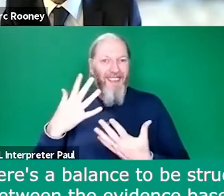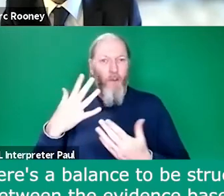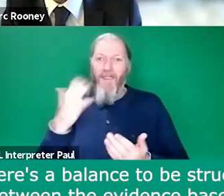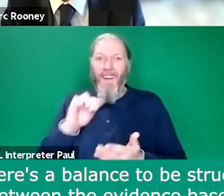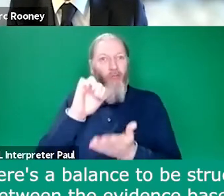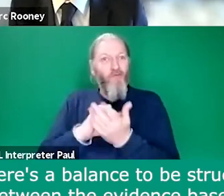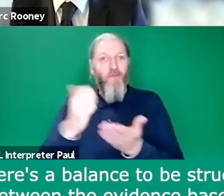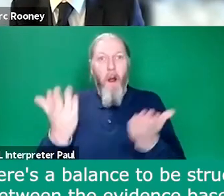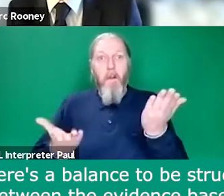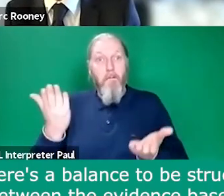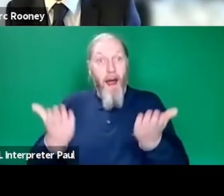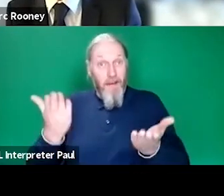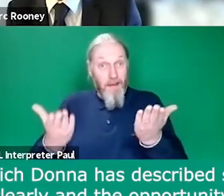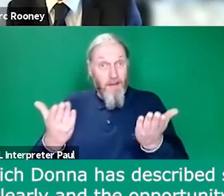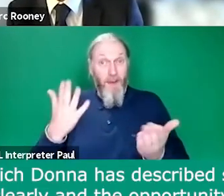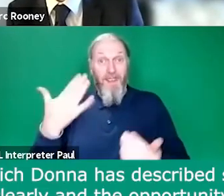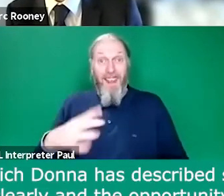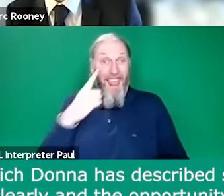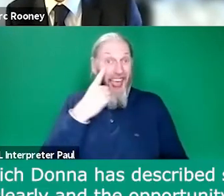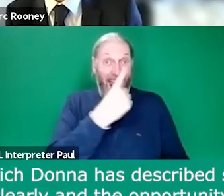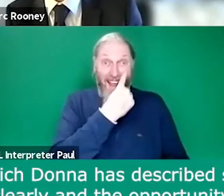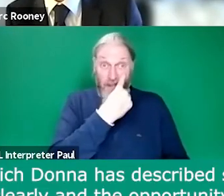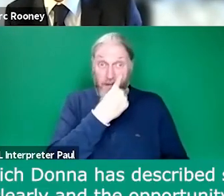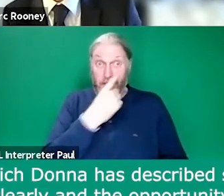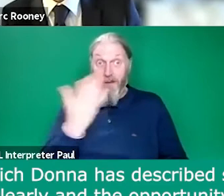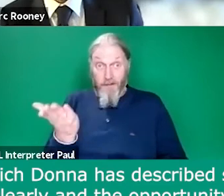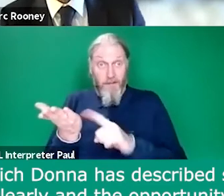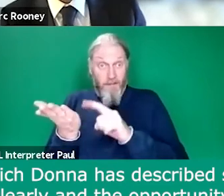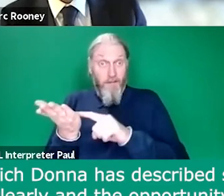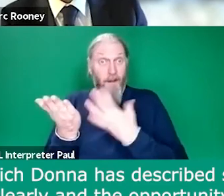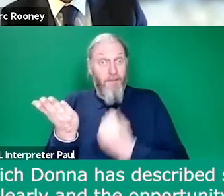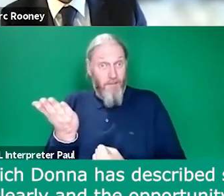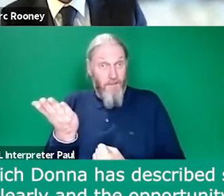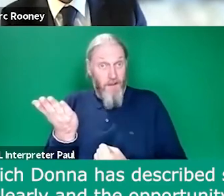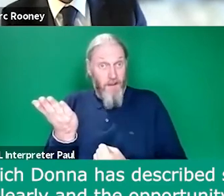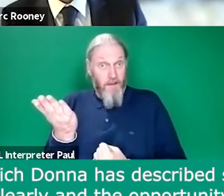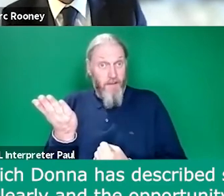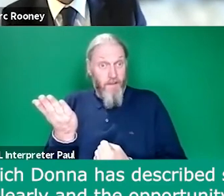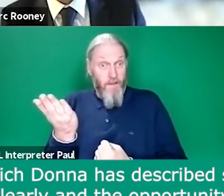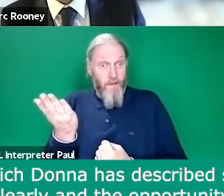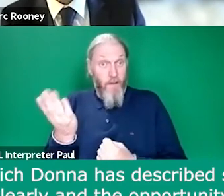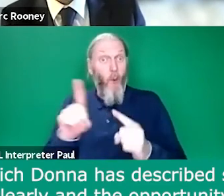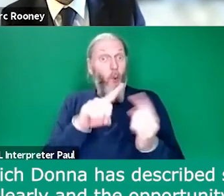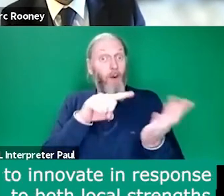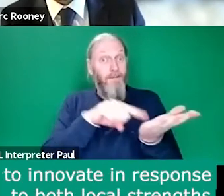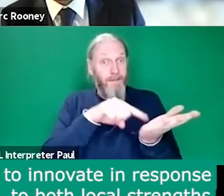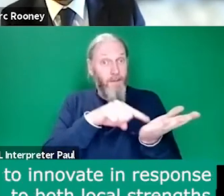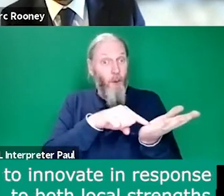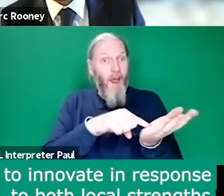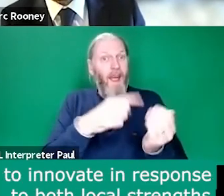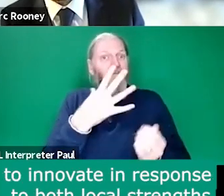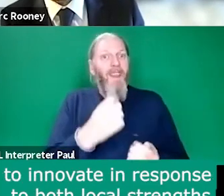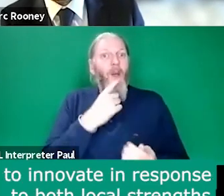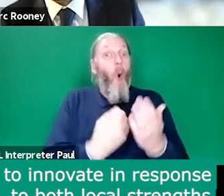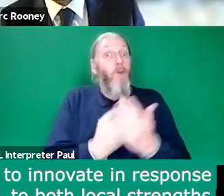struck between the evidence base, which Donna has described so clearly, and the opportunity to innovate